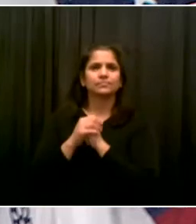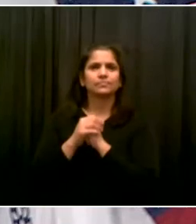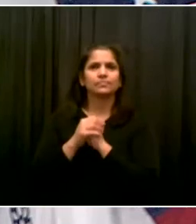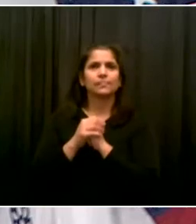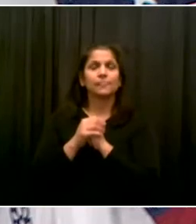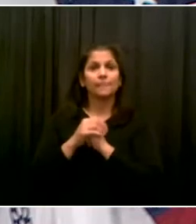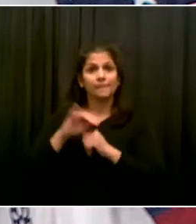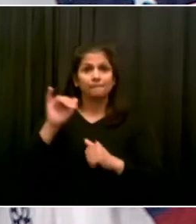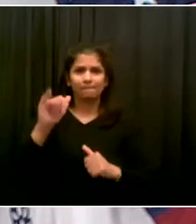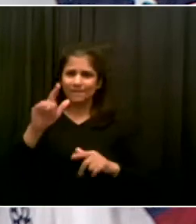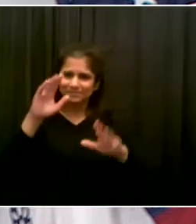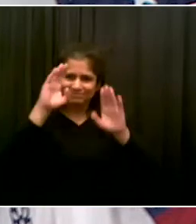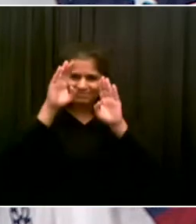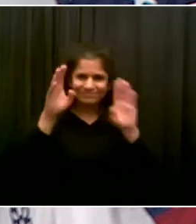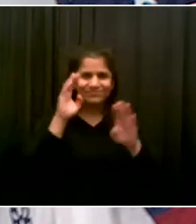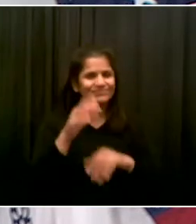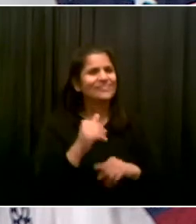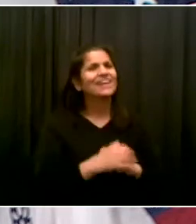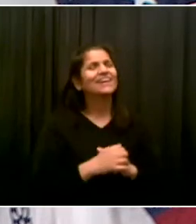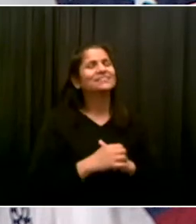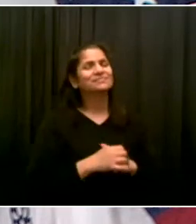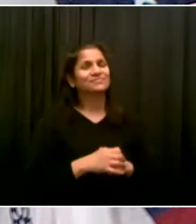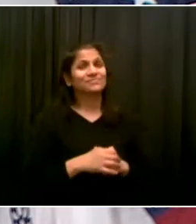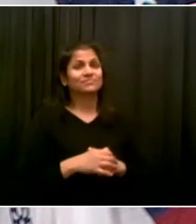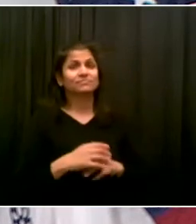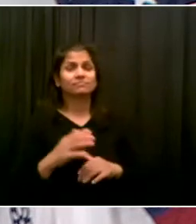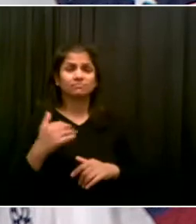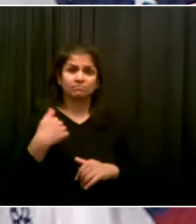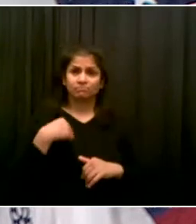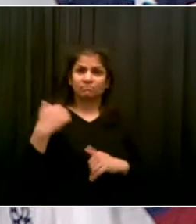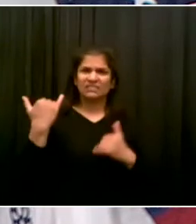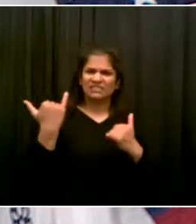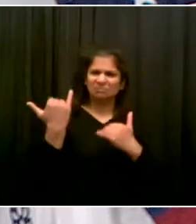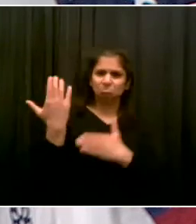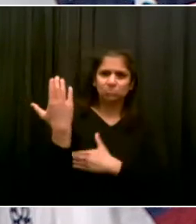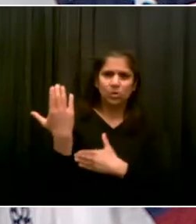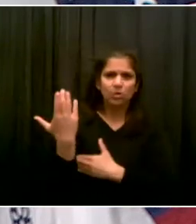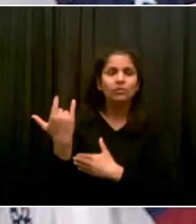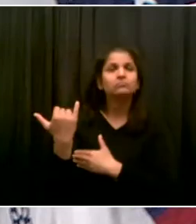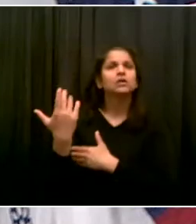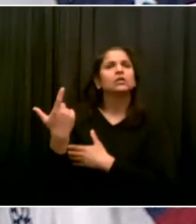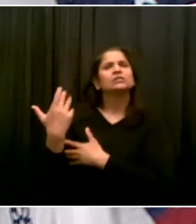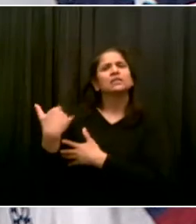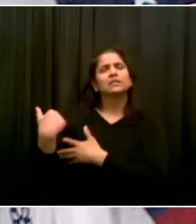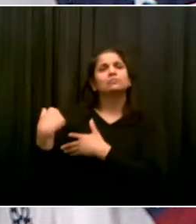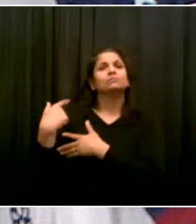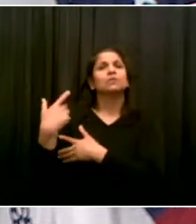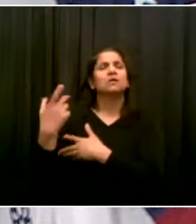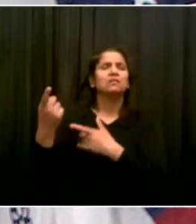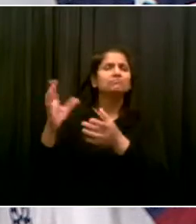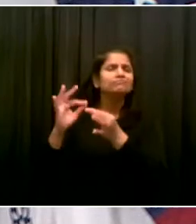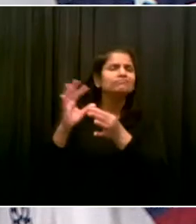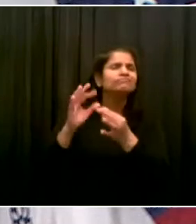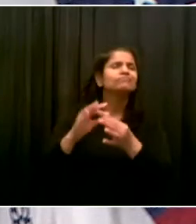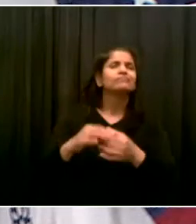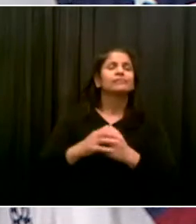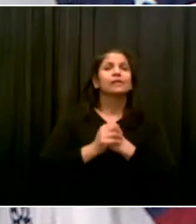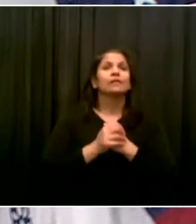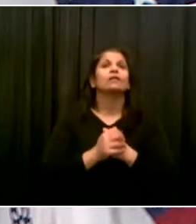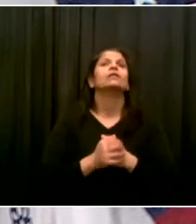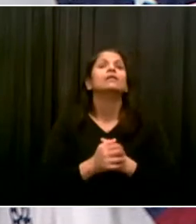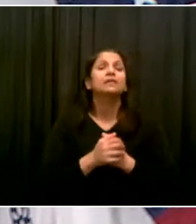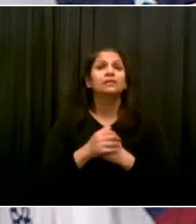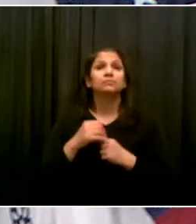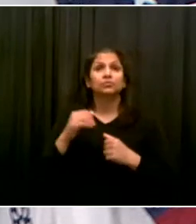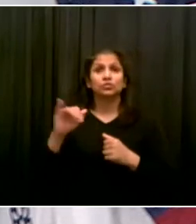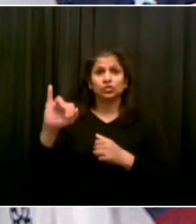got to hear you this morning on High 97. You were talking to Ebro about Dante Wright. So I just wanted to pivot a